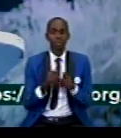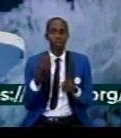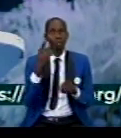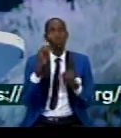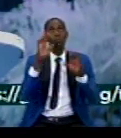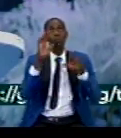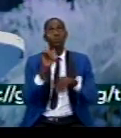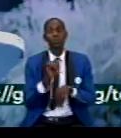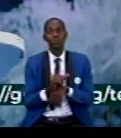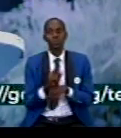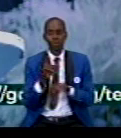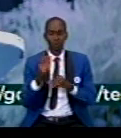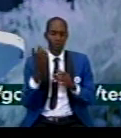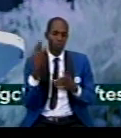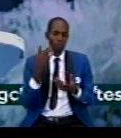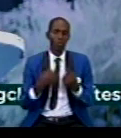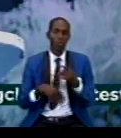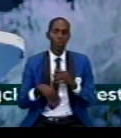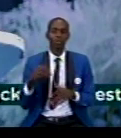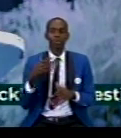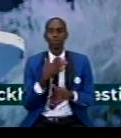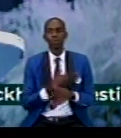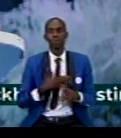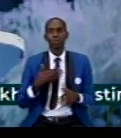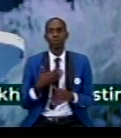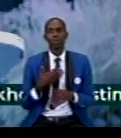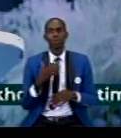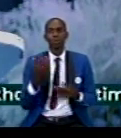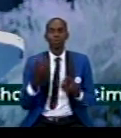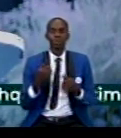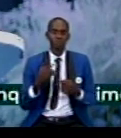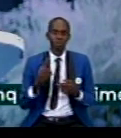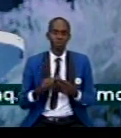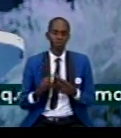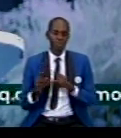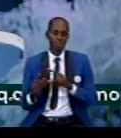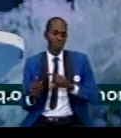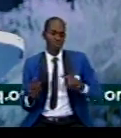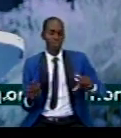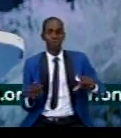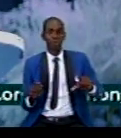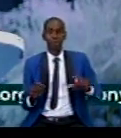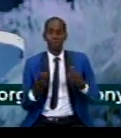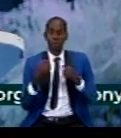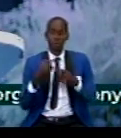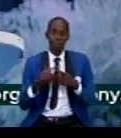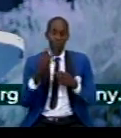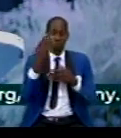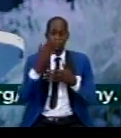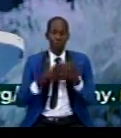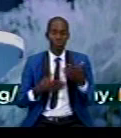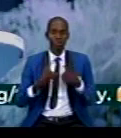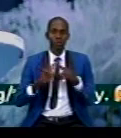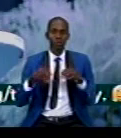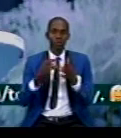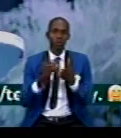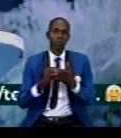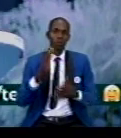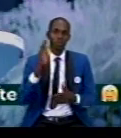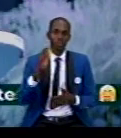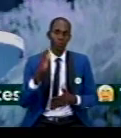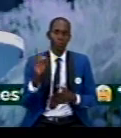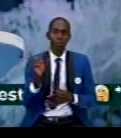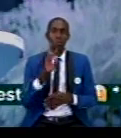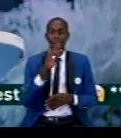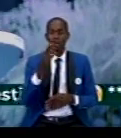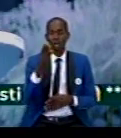side of the platform here, where who will hear your testimony. Praise the